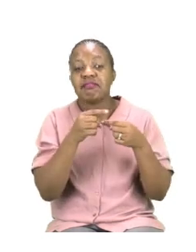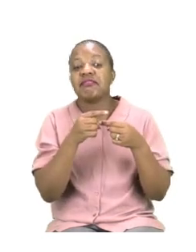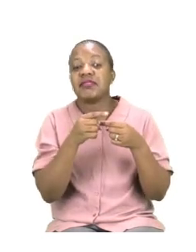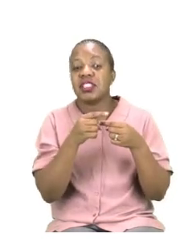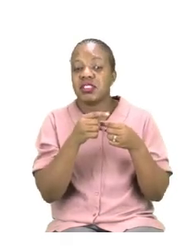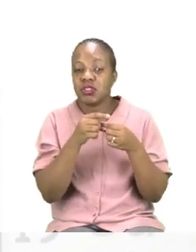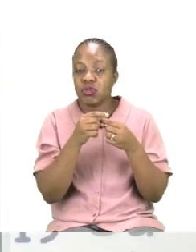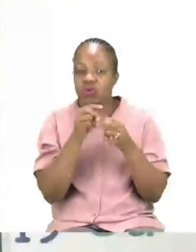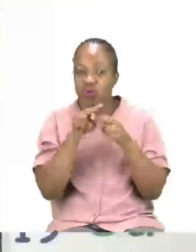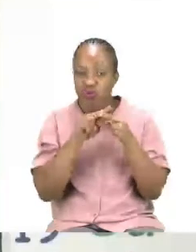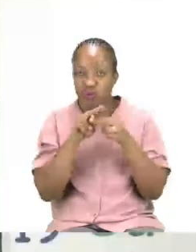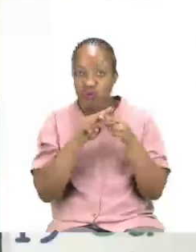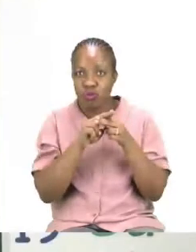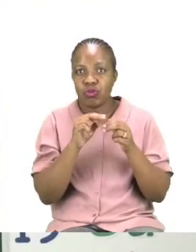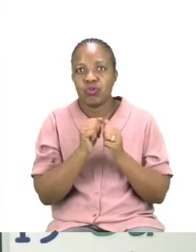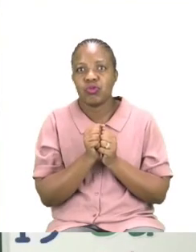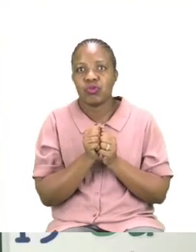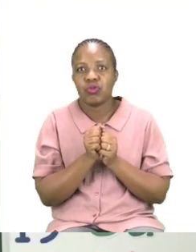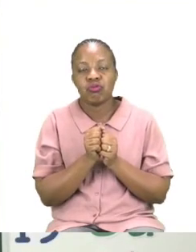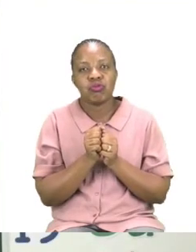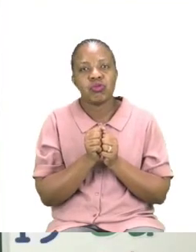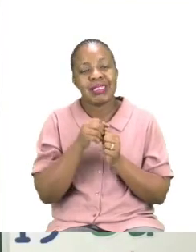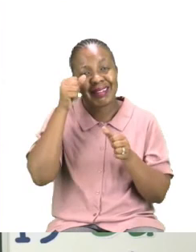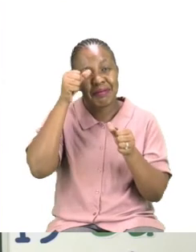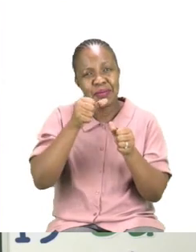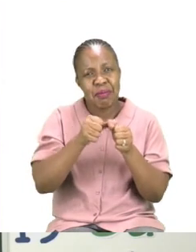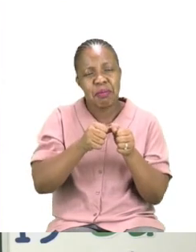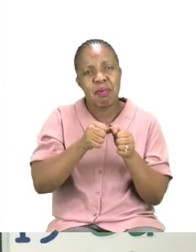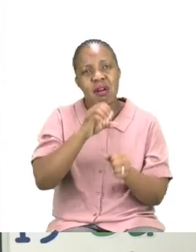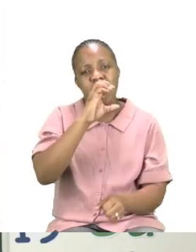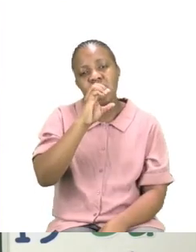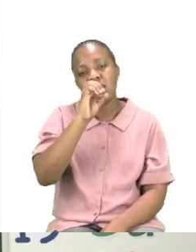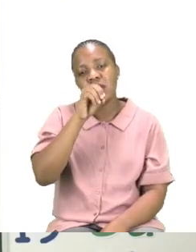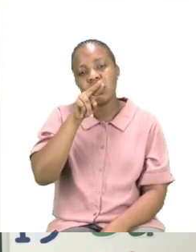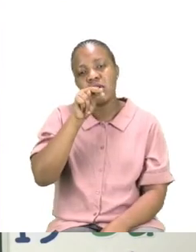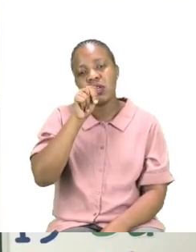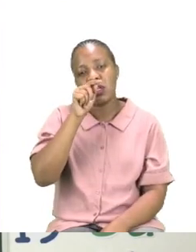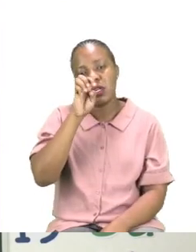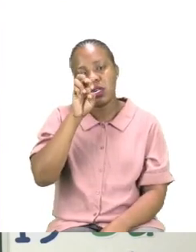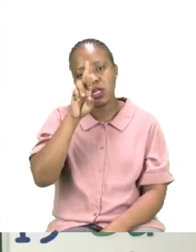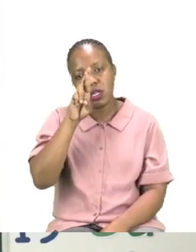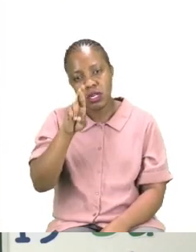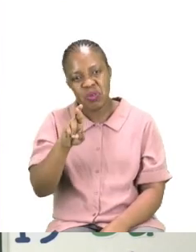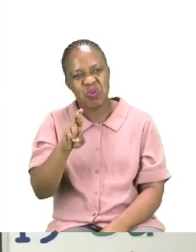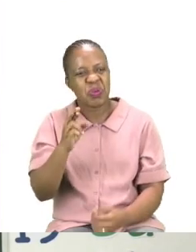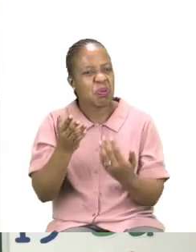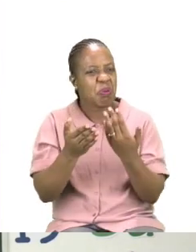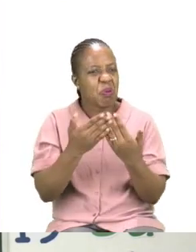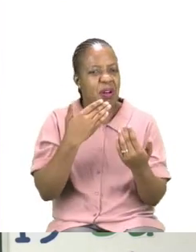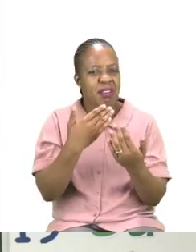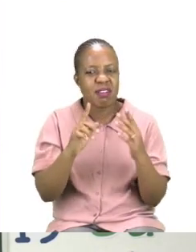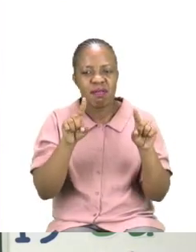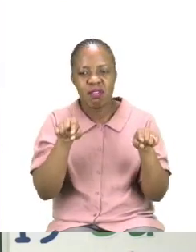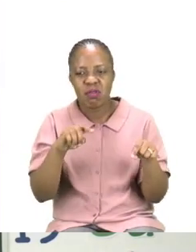too. Remember, counters can be anything. Today, I would like to use my colors as